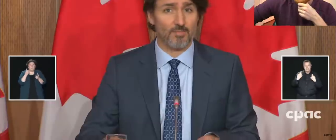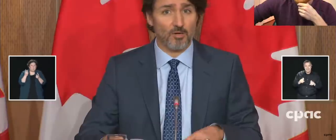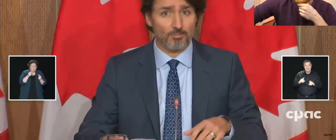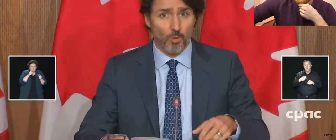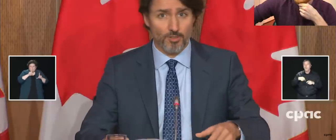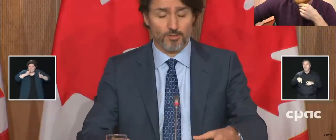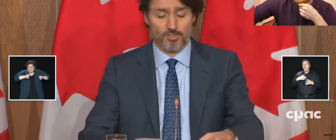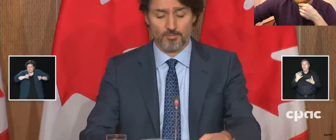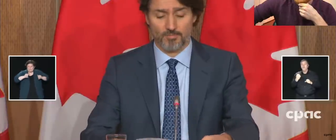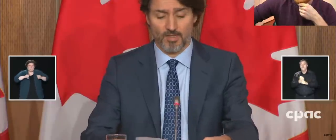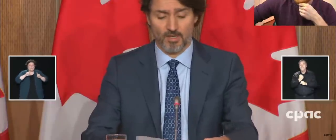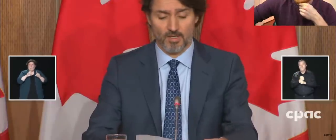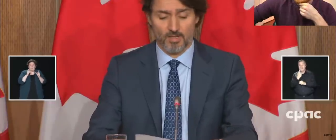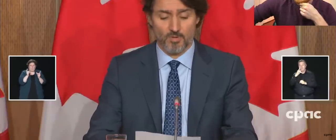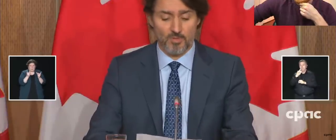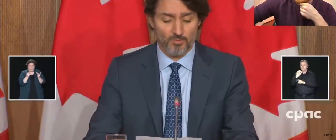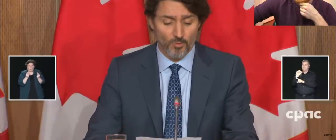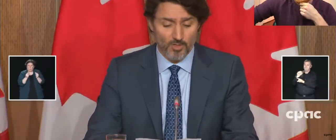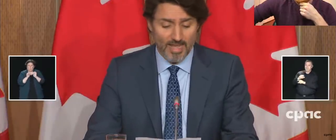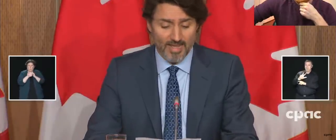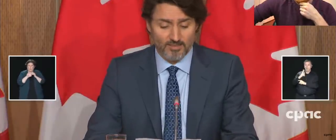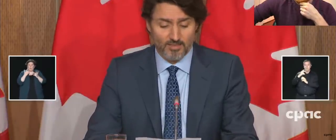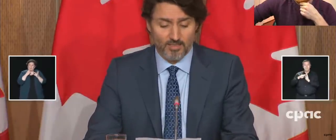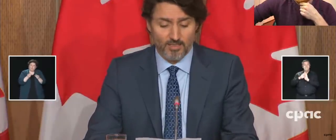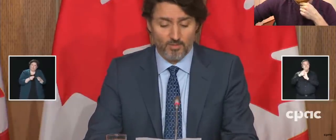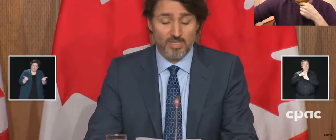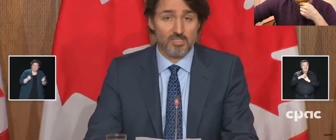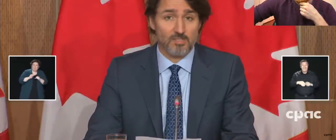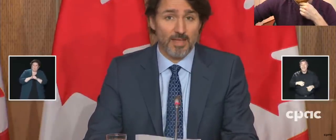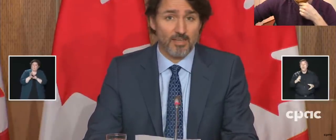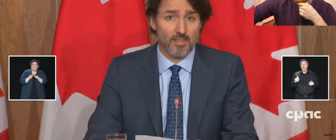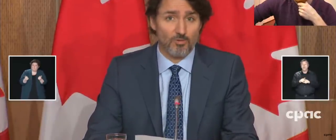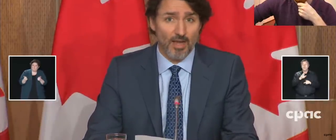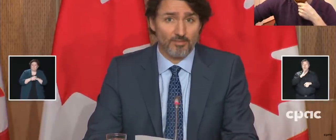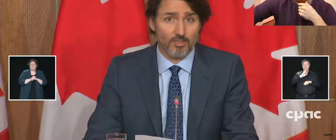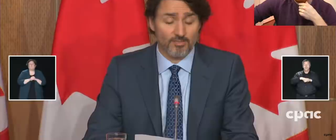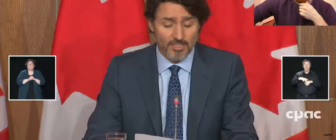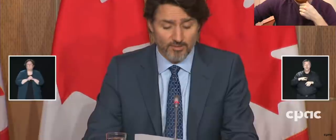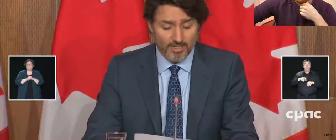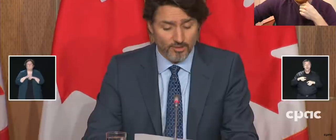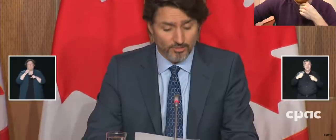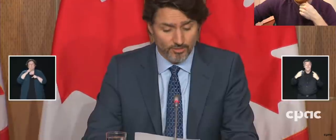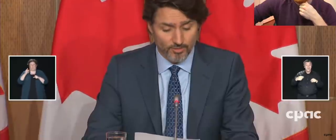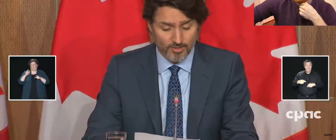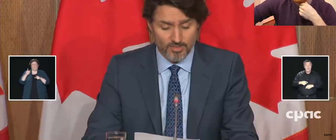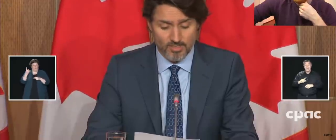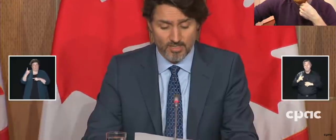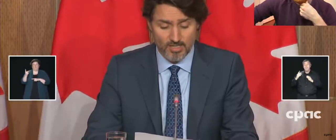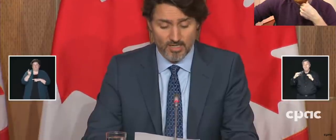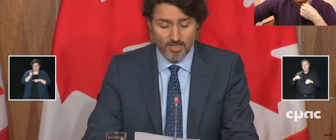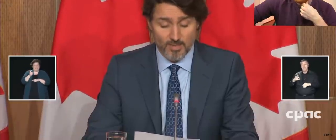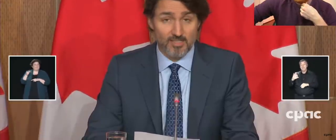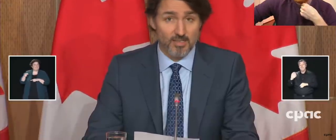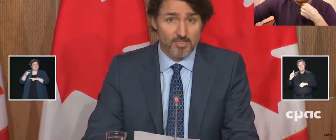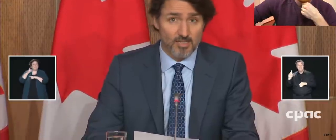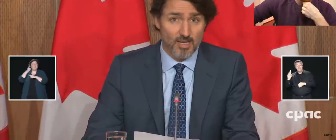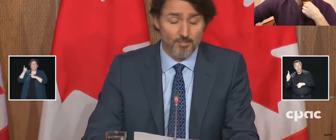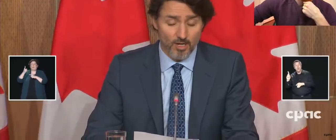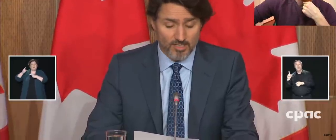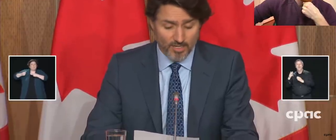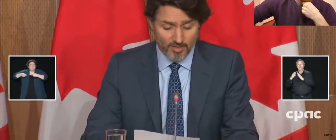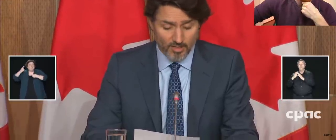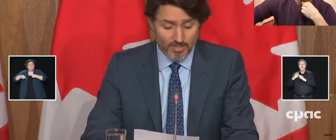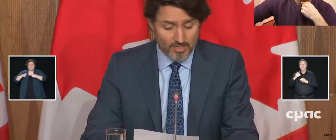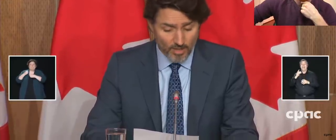length about borders. Premier Ford asked that we suspend the arrival of international students. Because at this